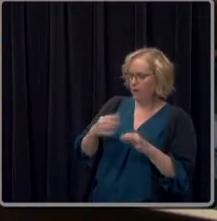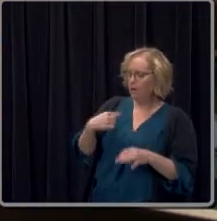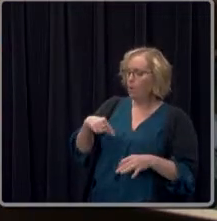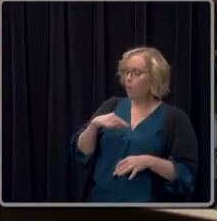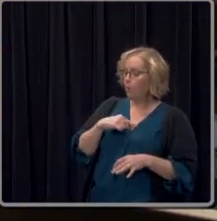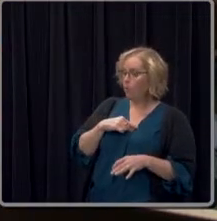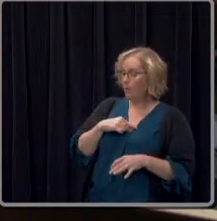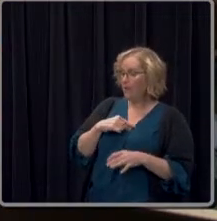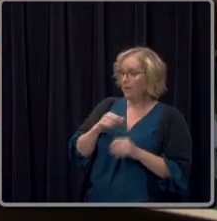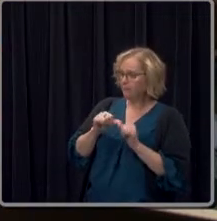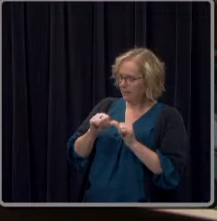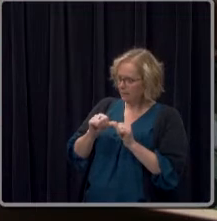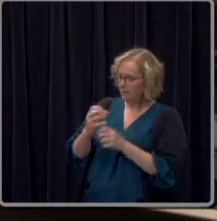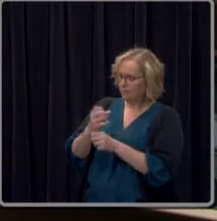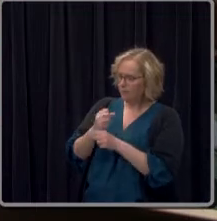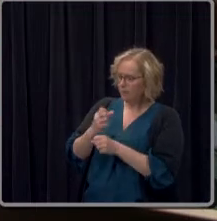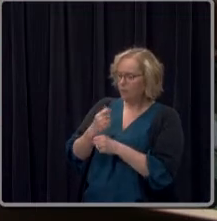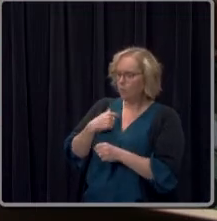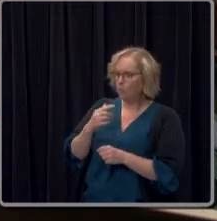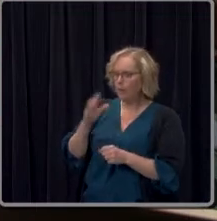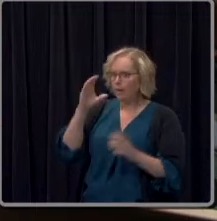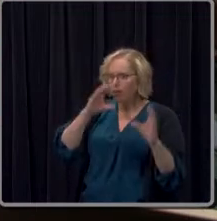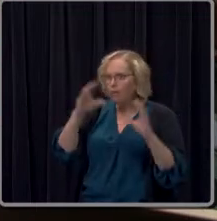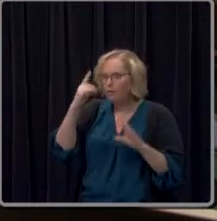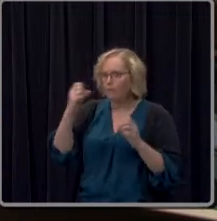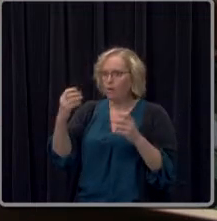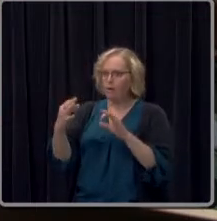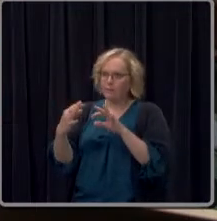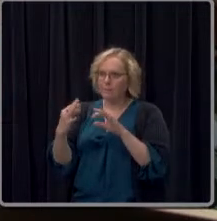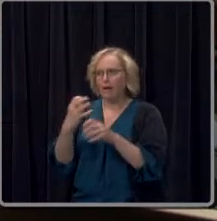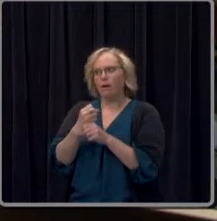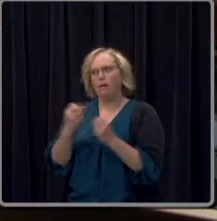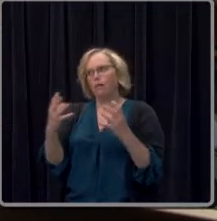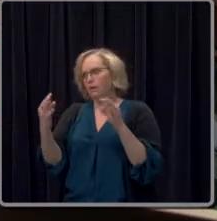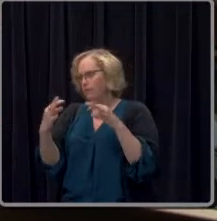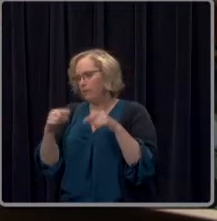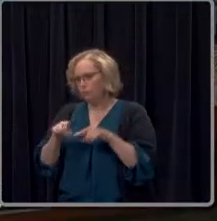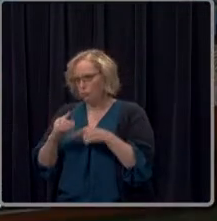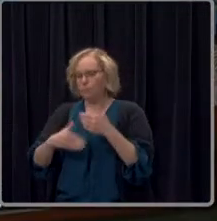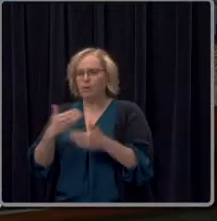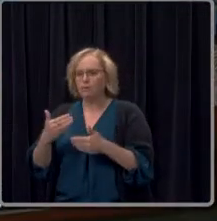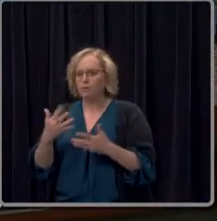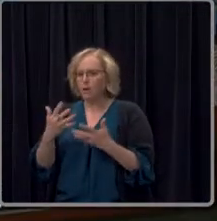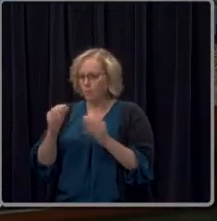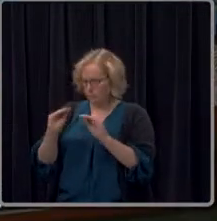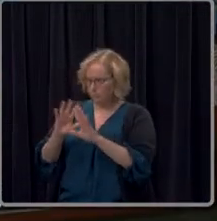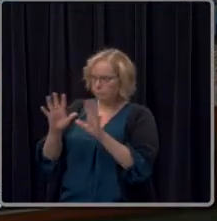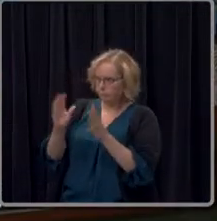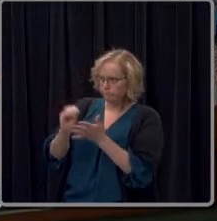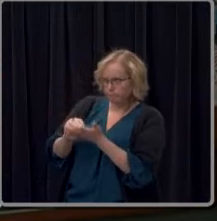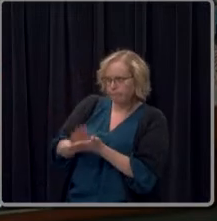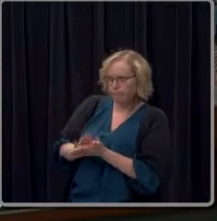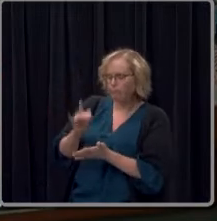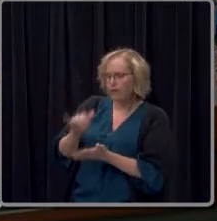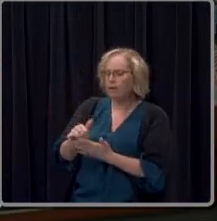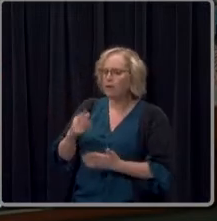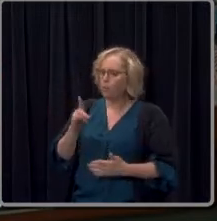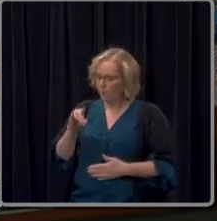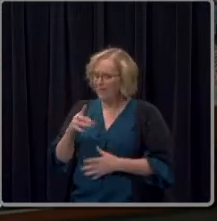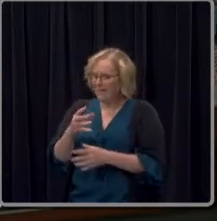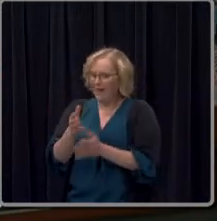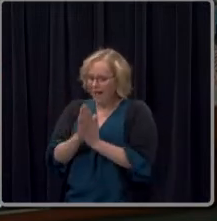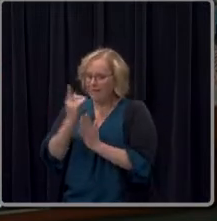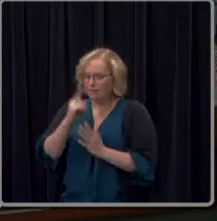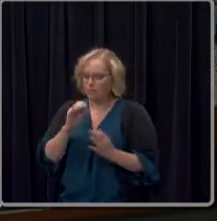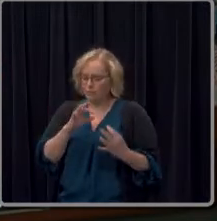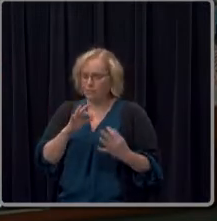out a lot of feedback and got a lot of feedback during the process. So I just want to be on the record for that. Other questions? And comments? so for the record,